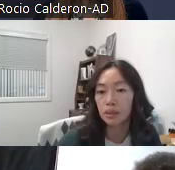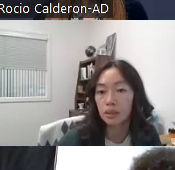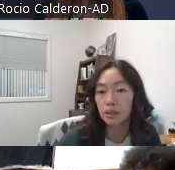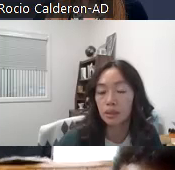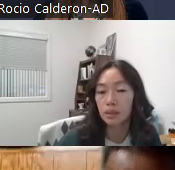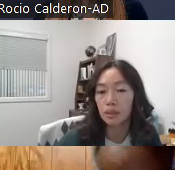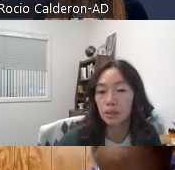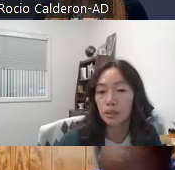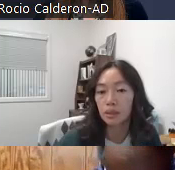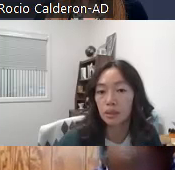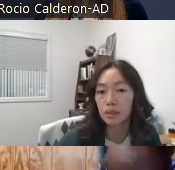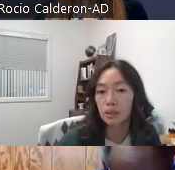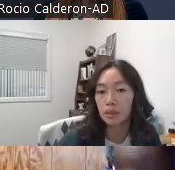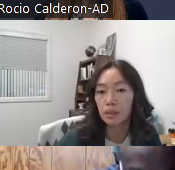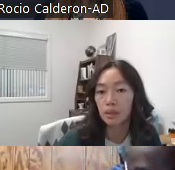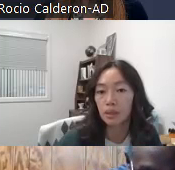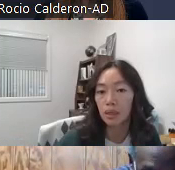motorcycles?